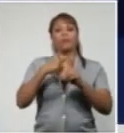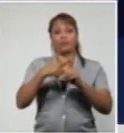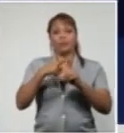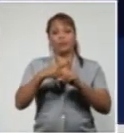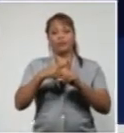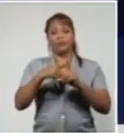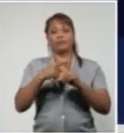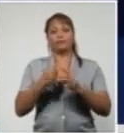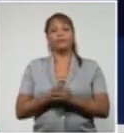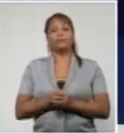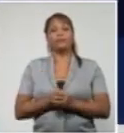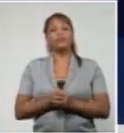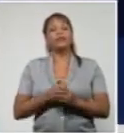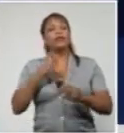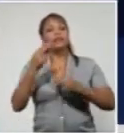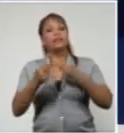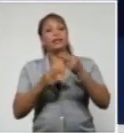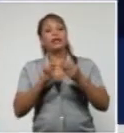means that